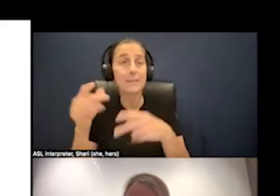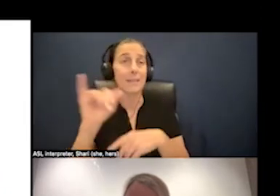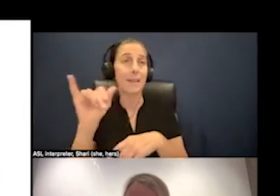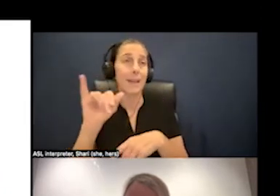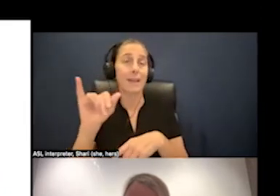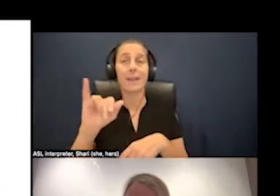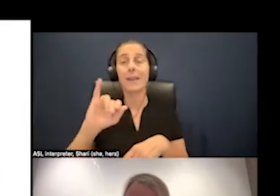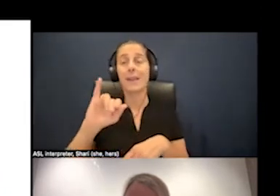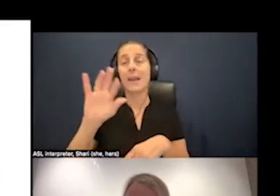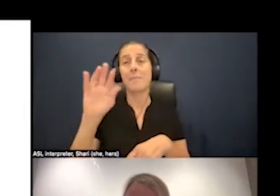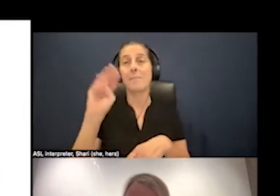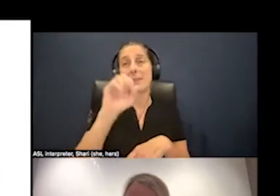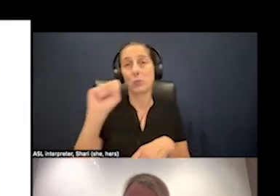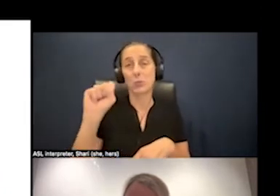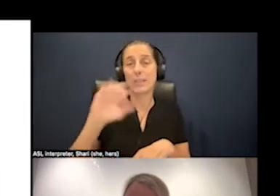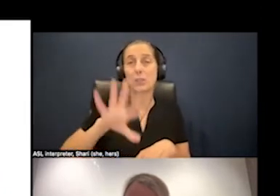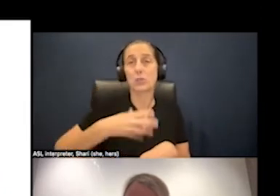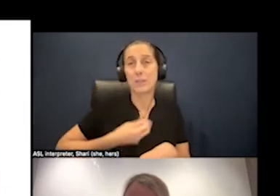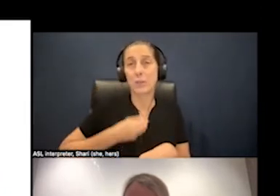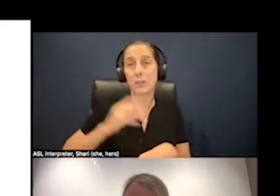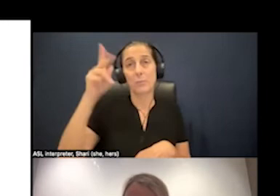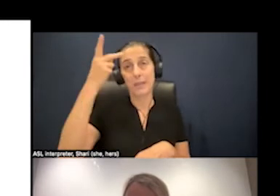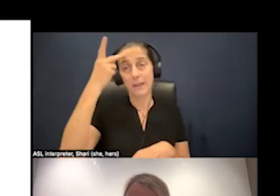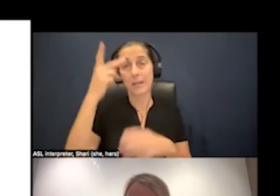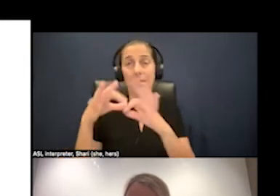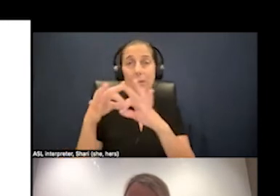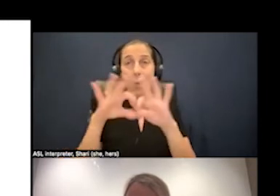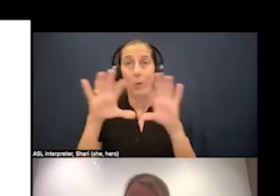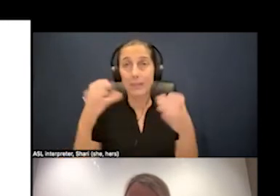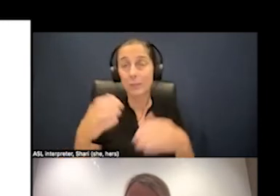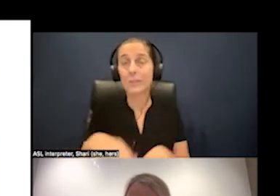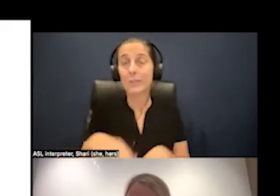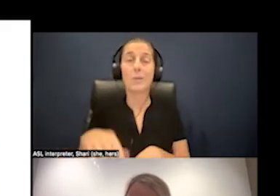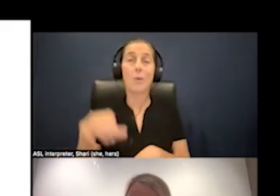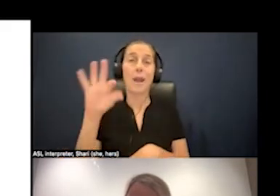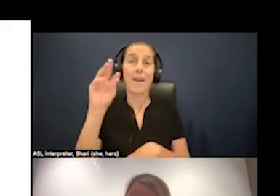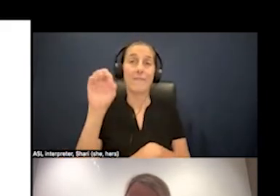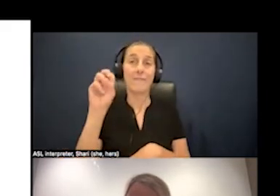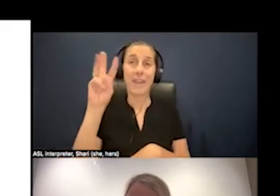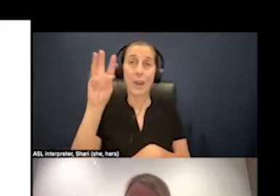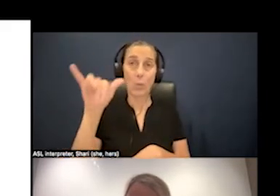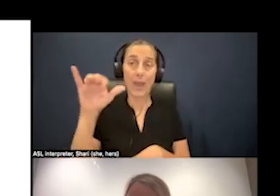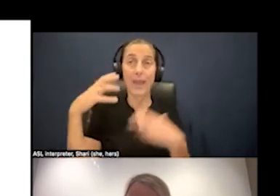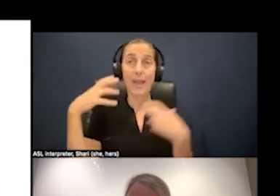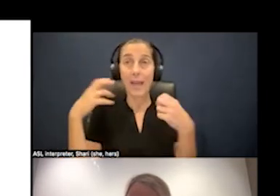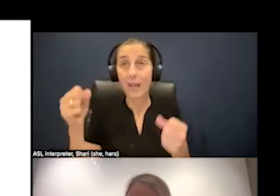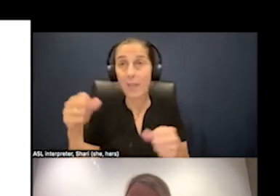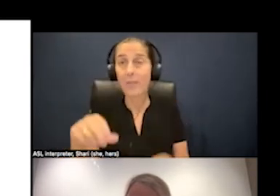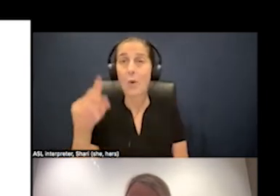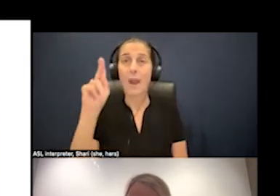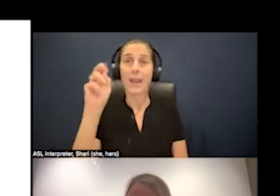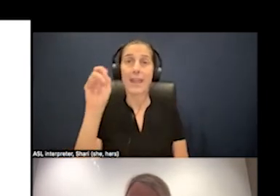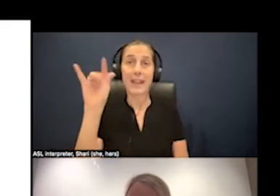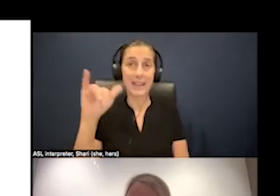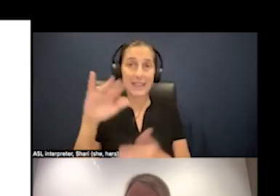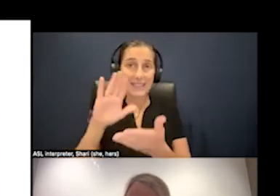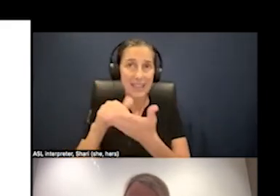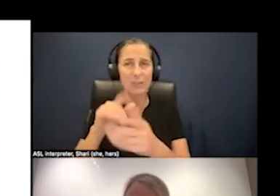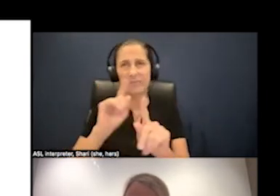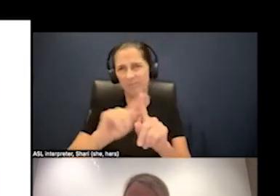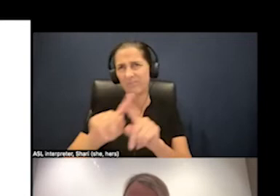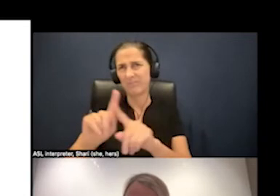like some of the patient advocacy programs that exist at Fenway Health or at Edward Kennedy, some of the folks who've been represented here today,